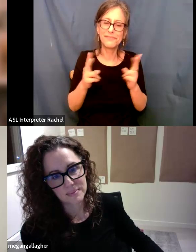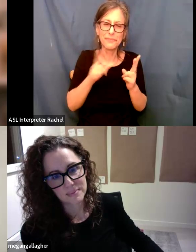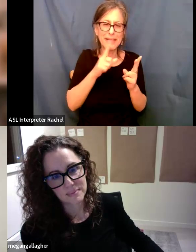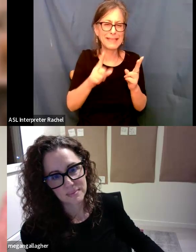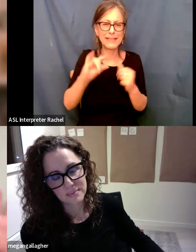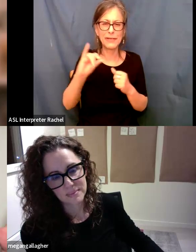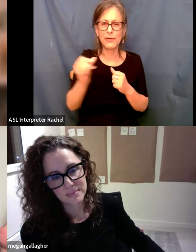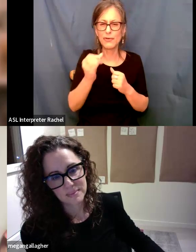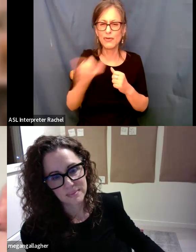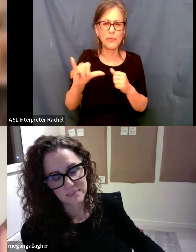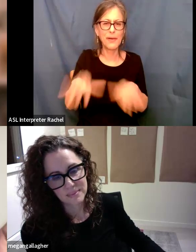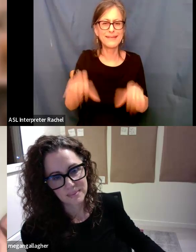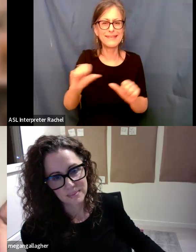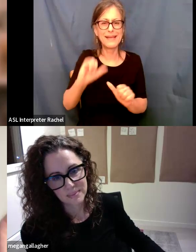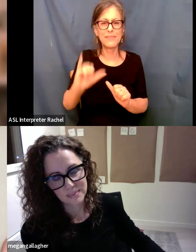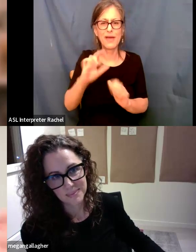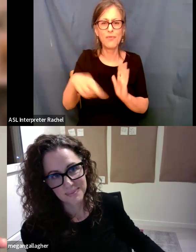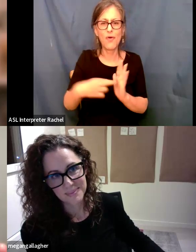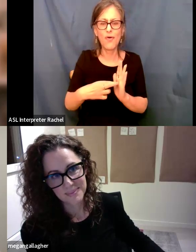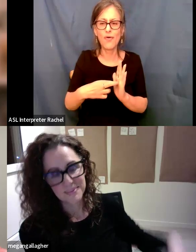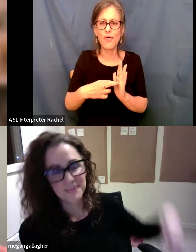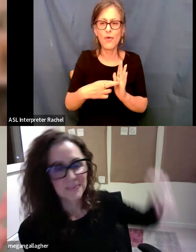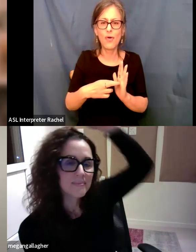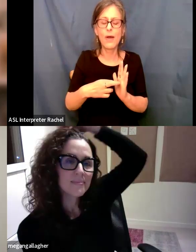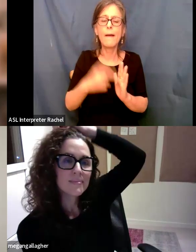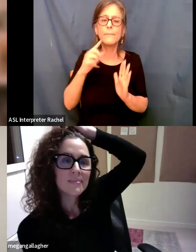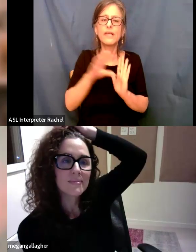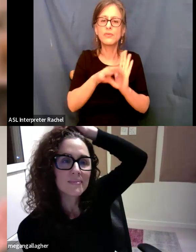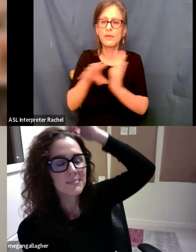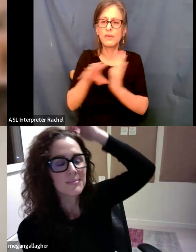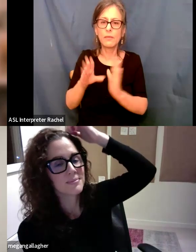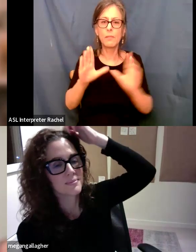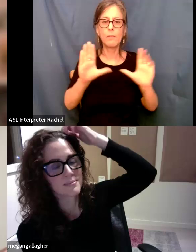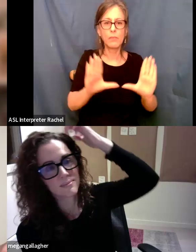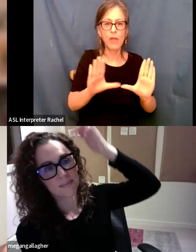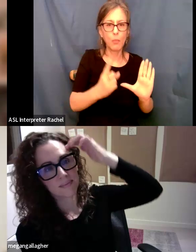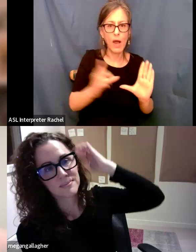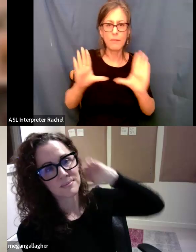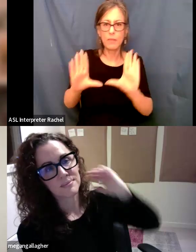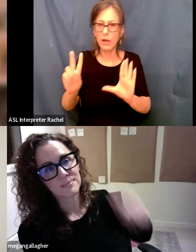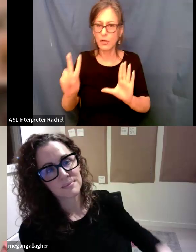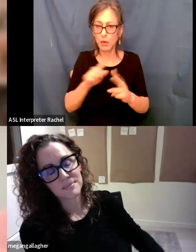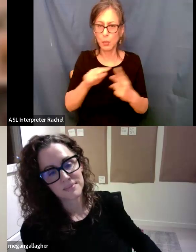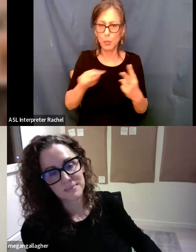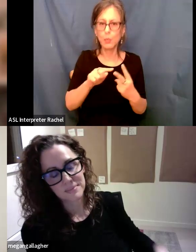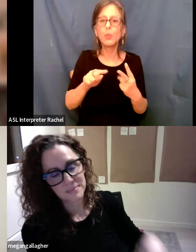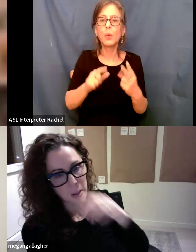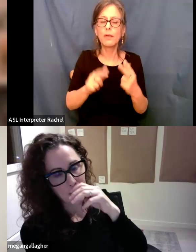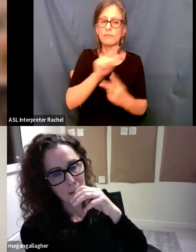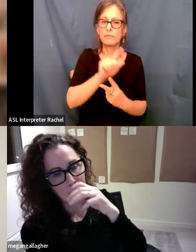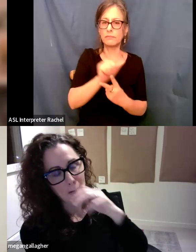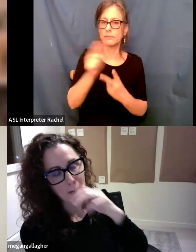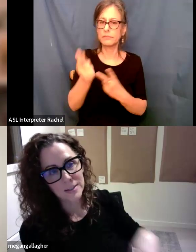to play. Also, because we shot block one and then block two, mostly in that